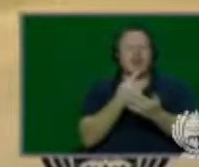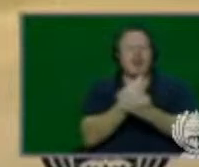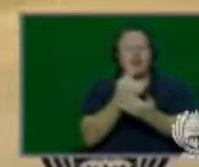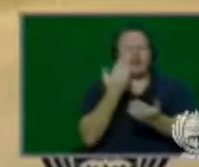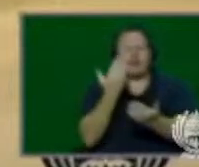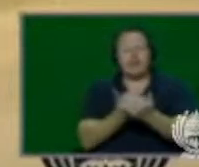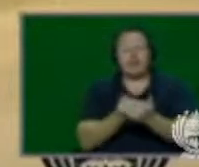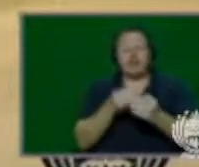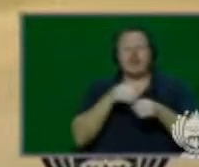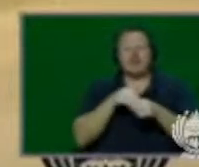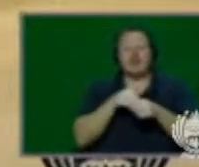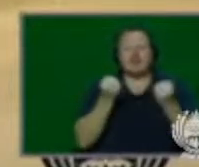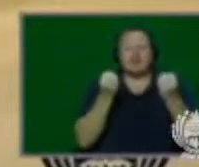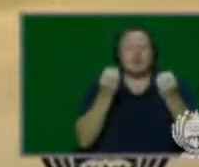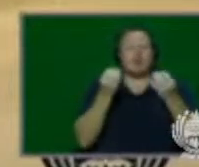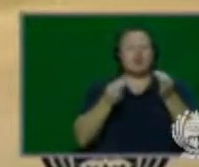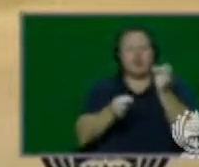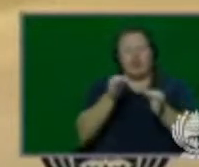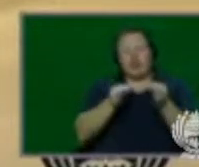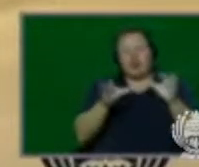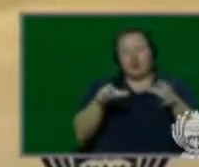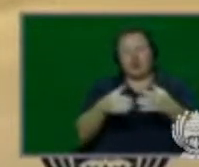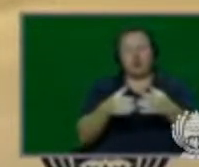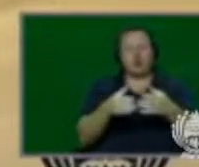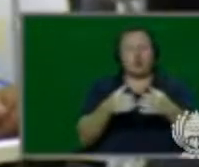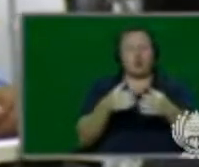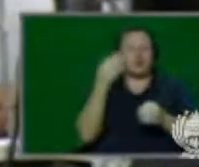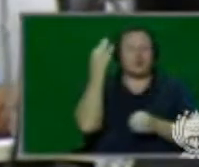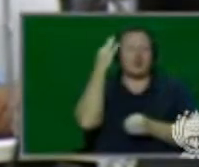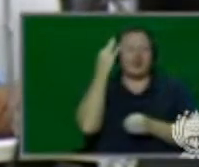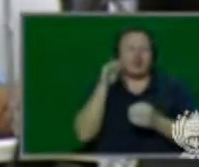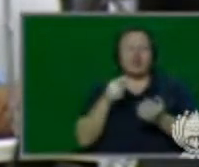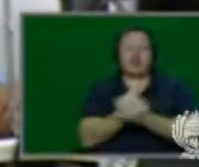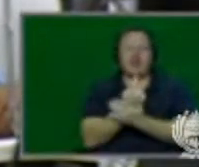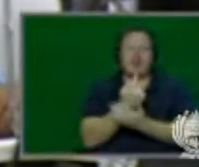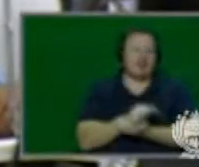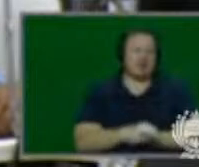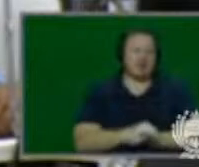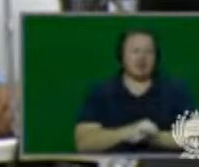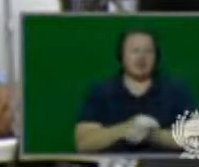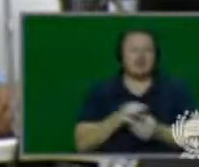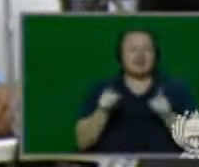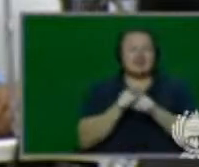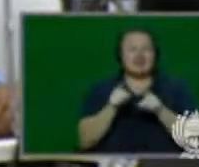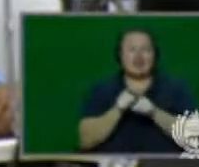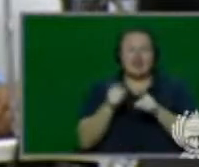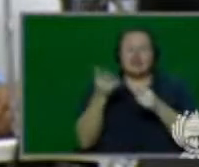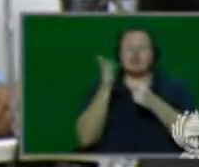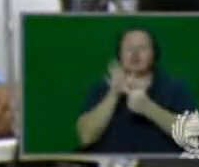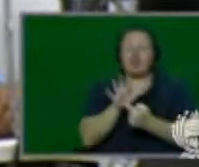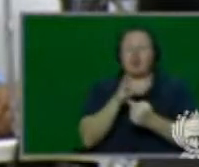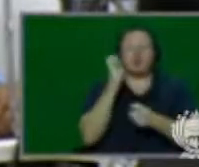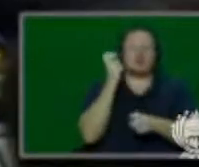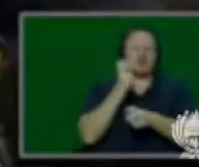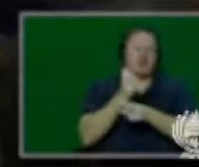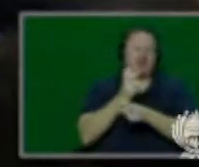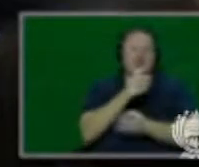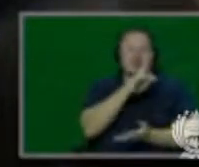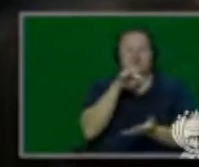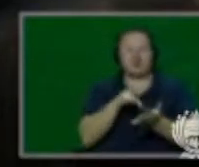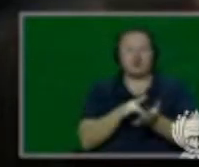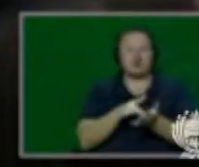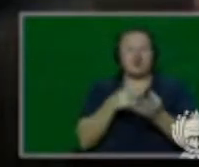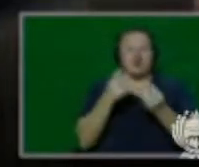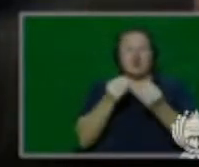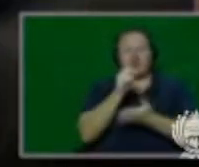It is also a sign of some of the difficulties associated with a multi-party